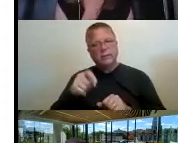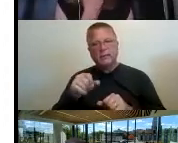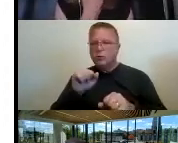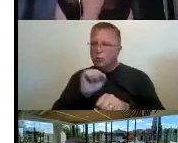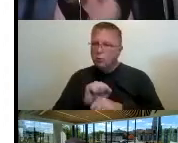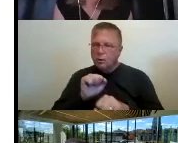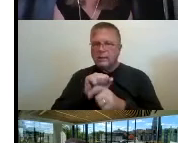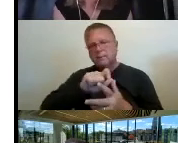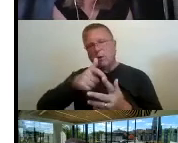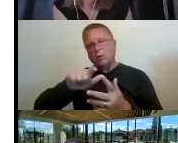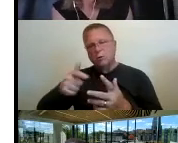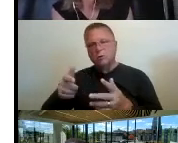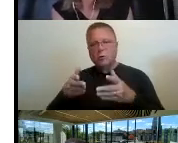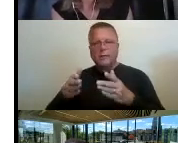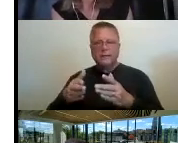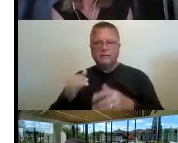some alternatives for those.